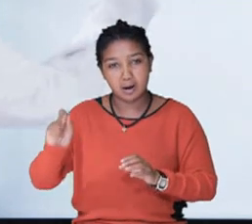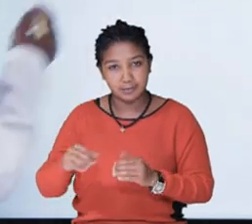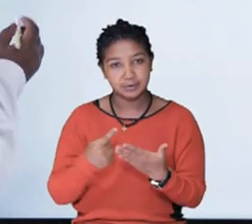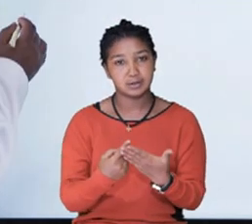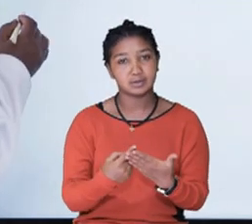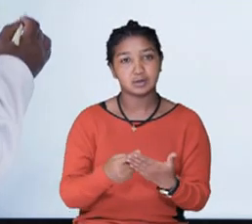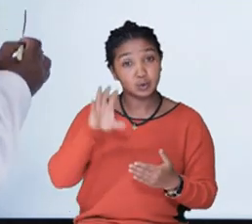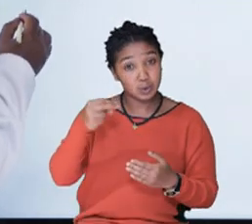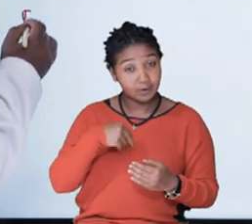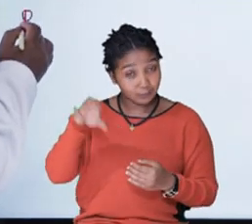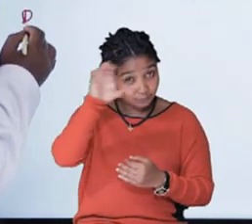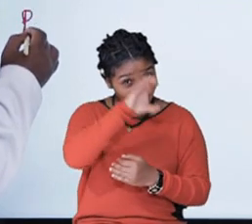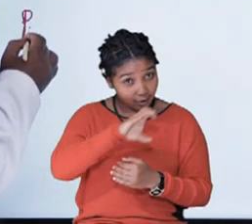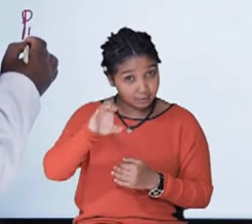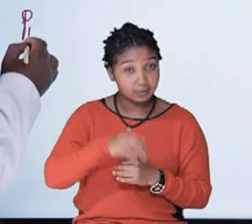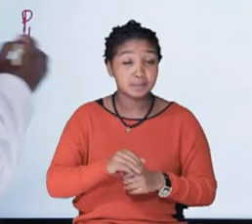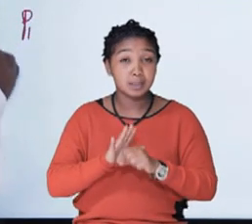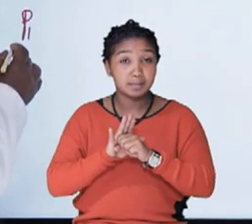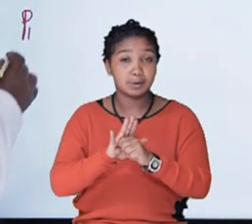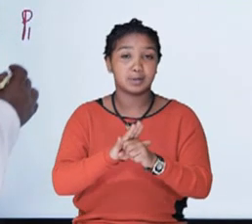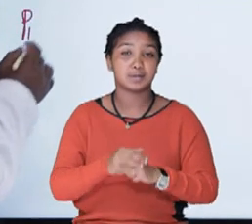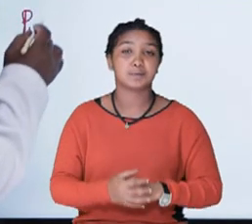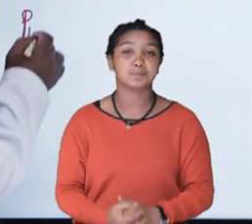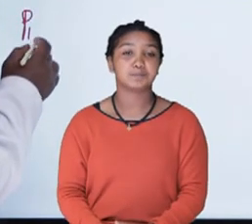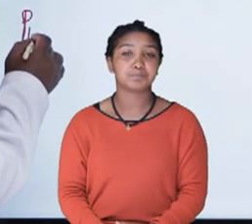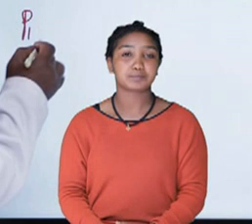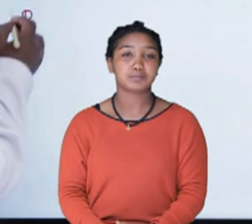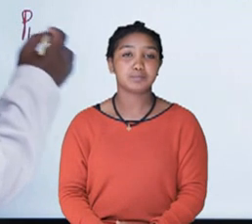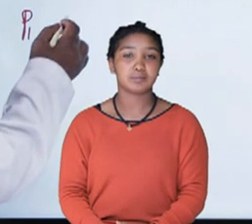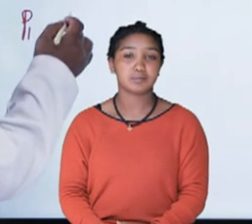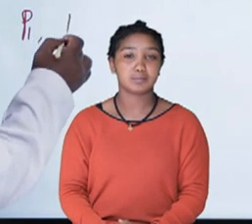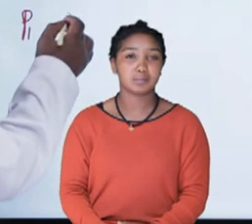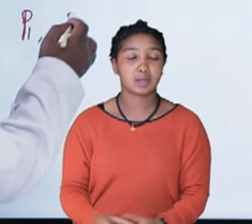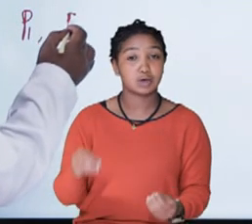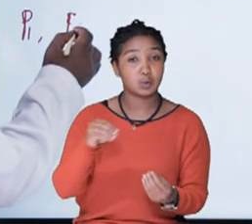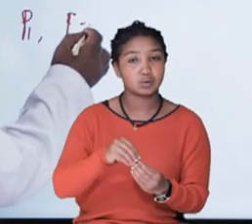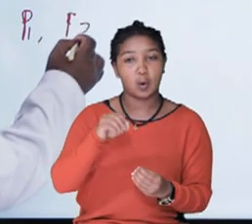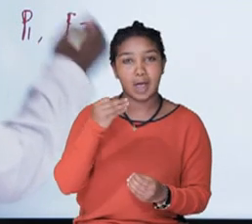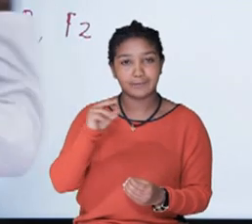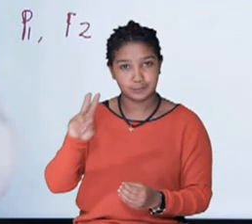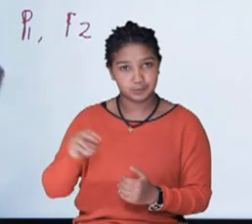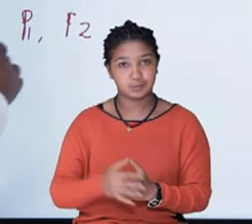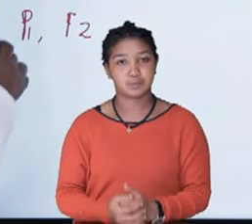In this, you should have to find pressure and also F2.